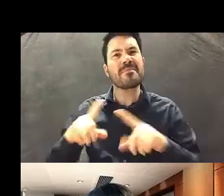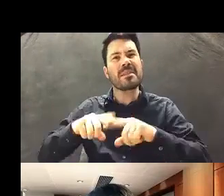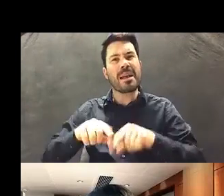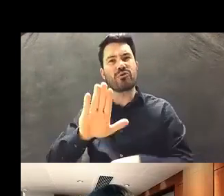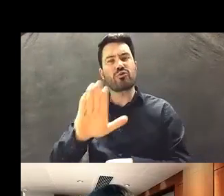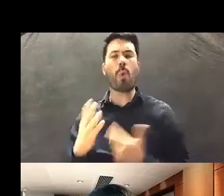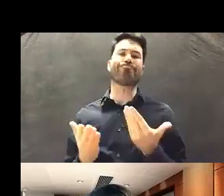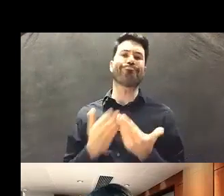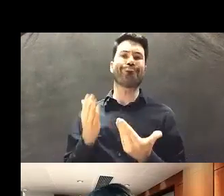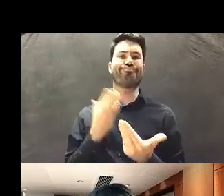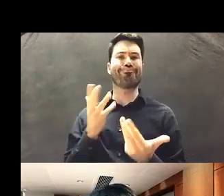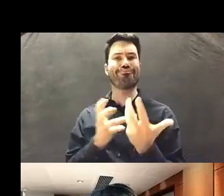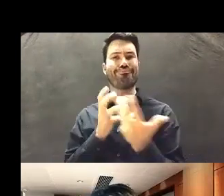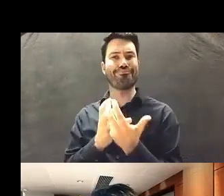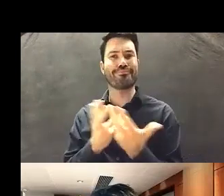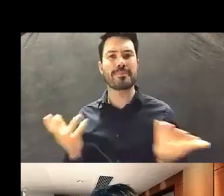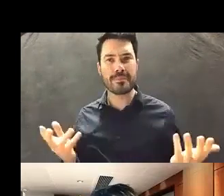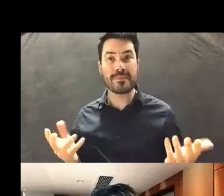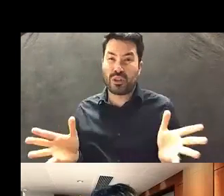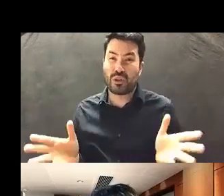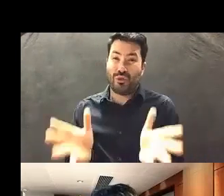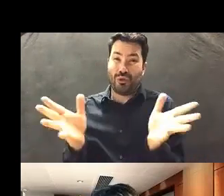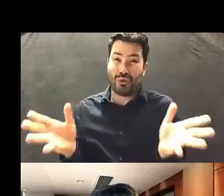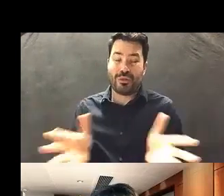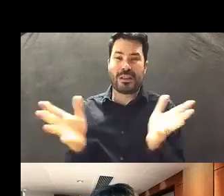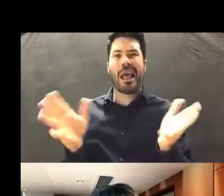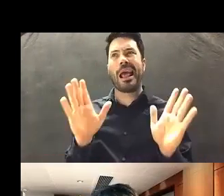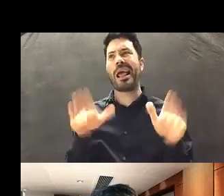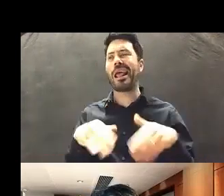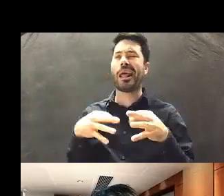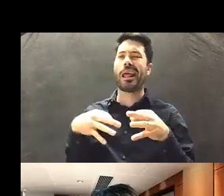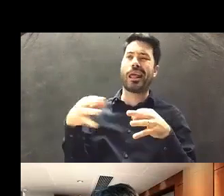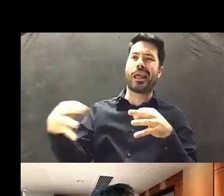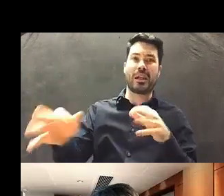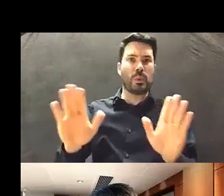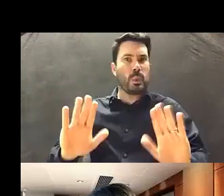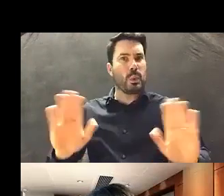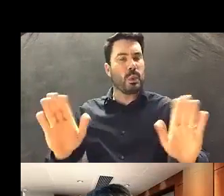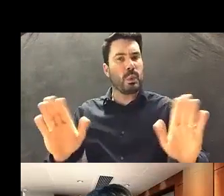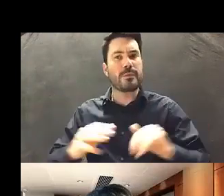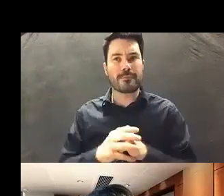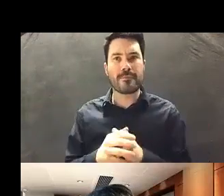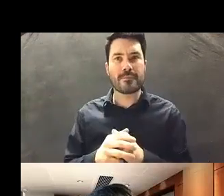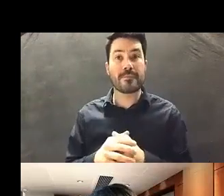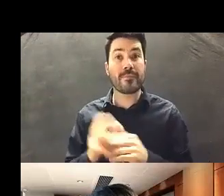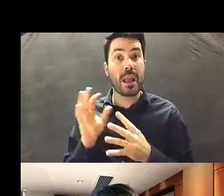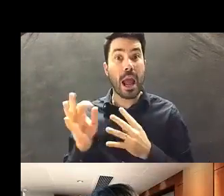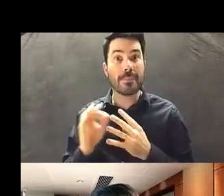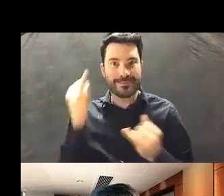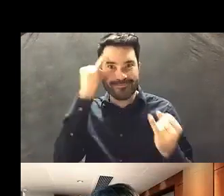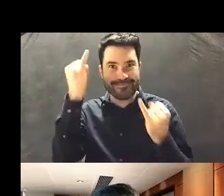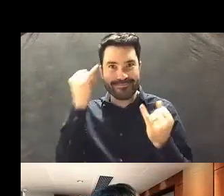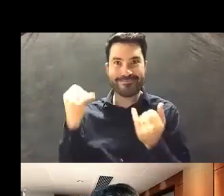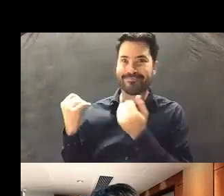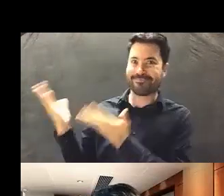you. I encourage you to not wait much longer. And here's some options. You can go